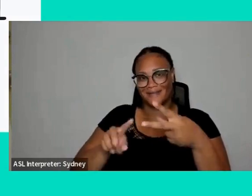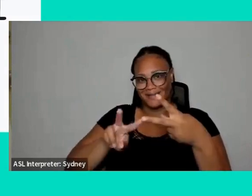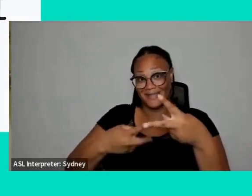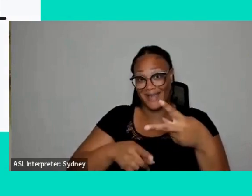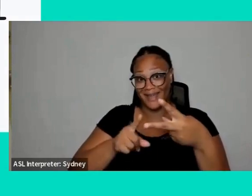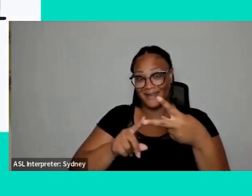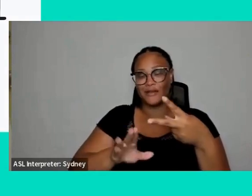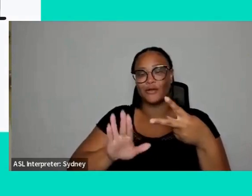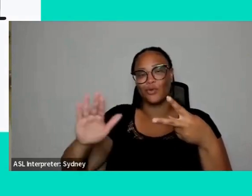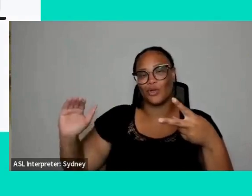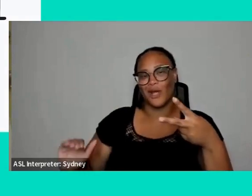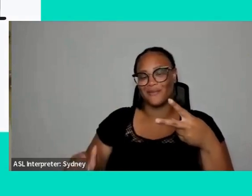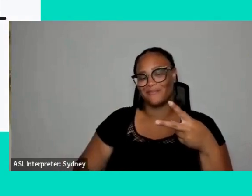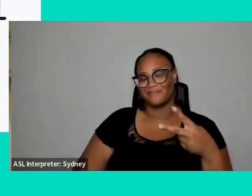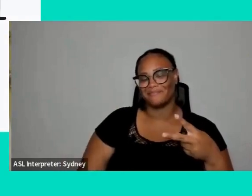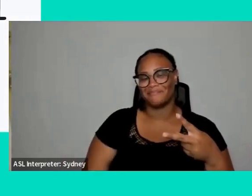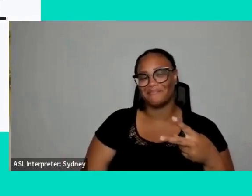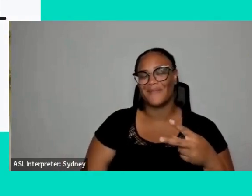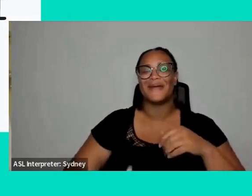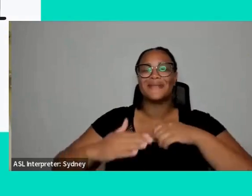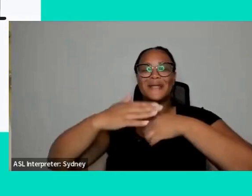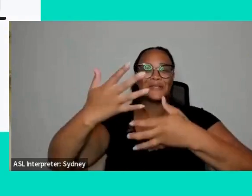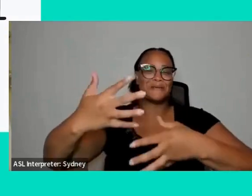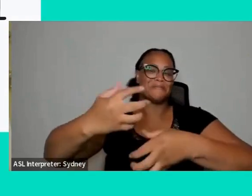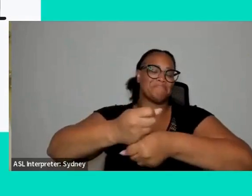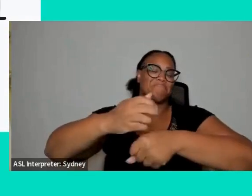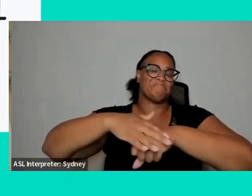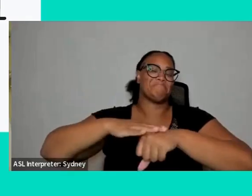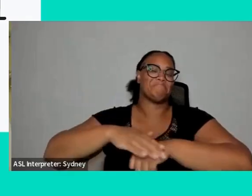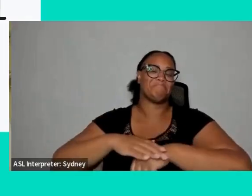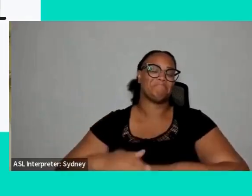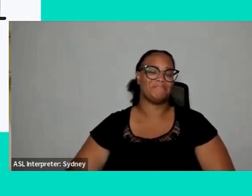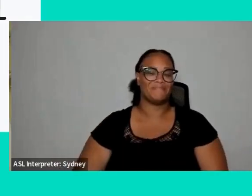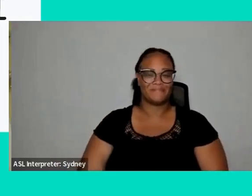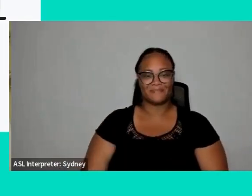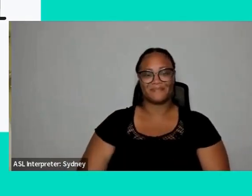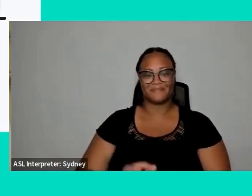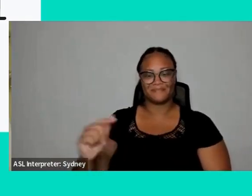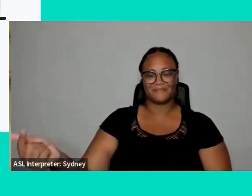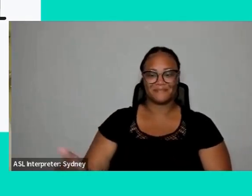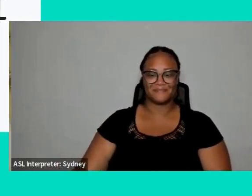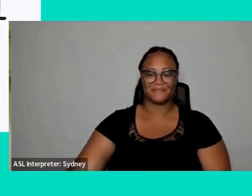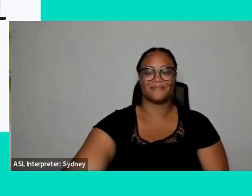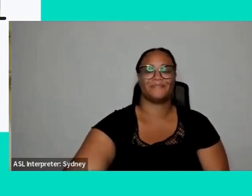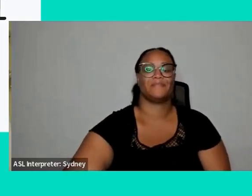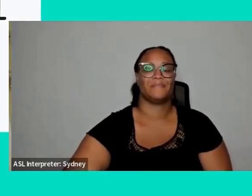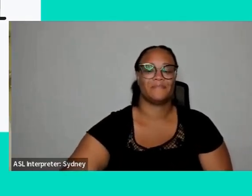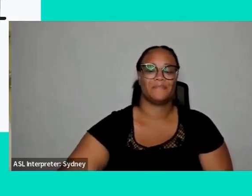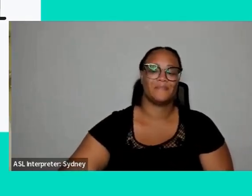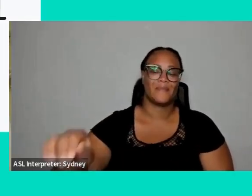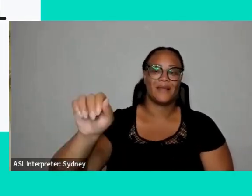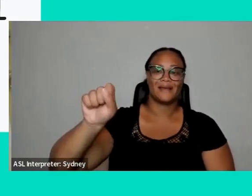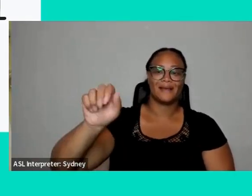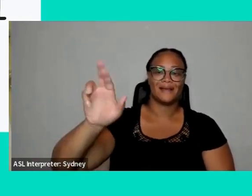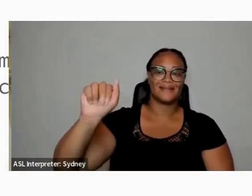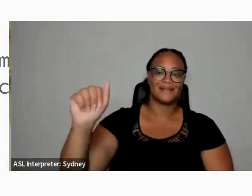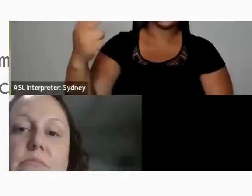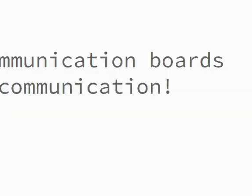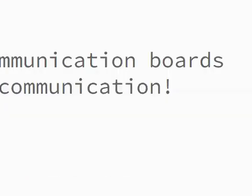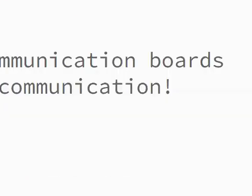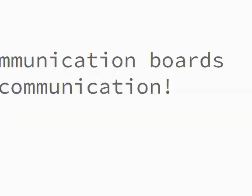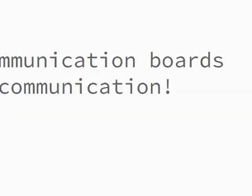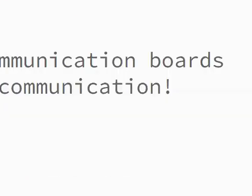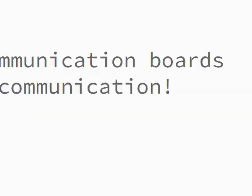That's just a quick overview. Sarah? Great. So last, we'll talk about communication boards for